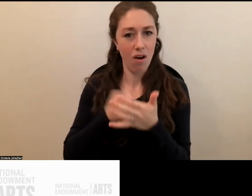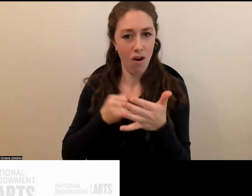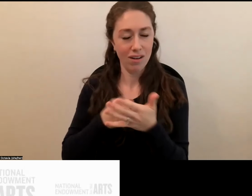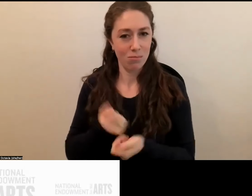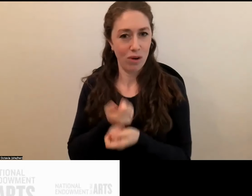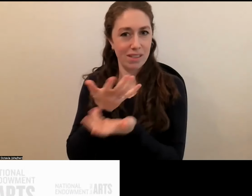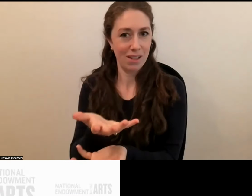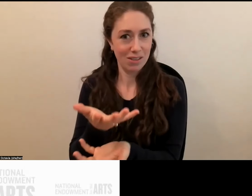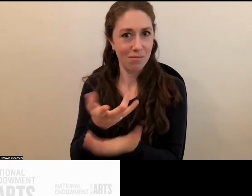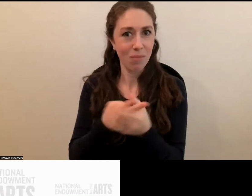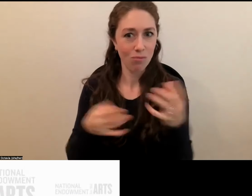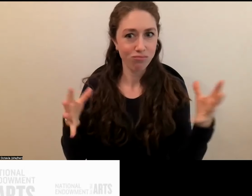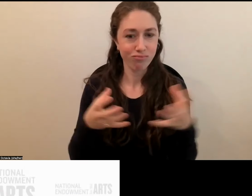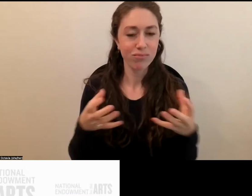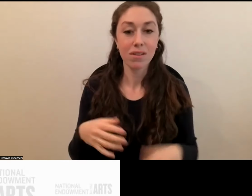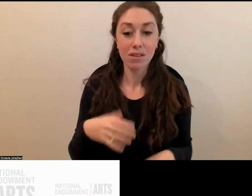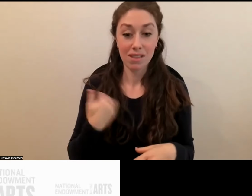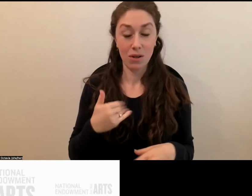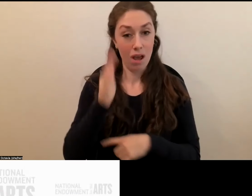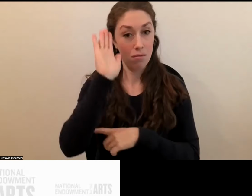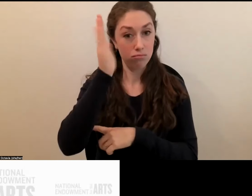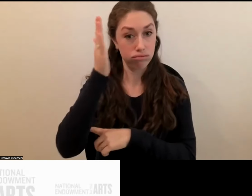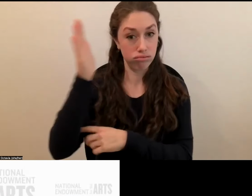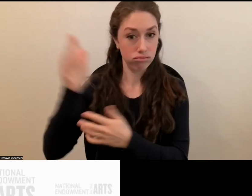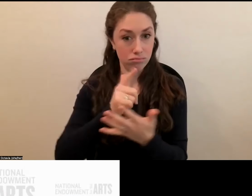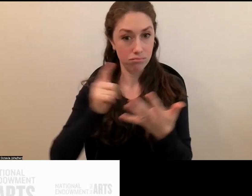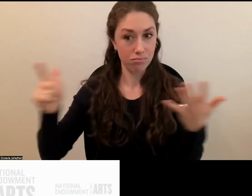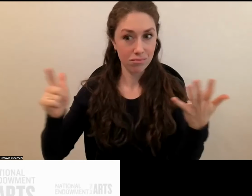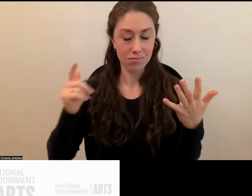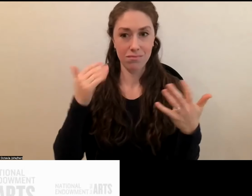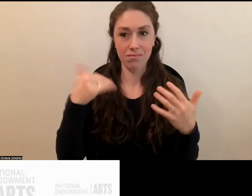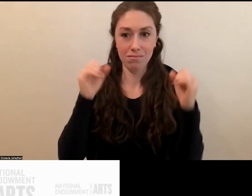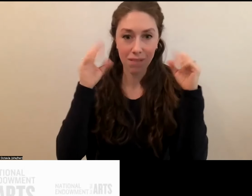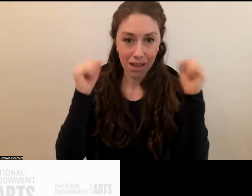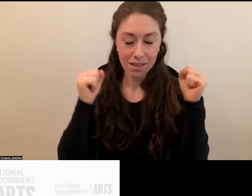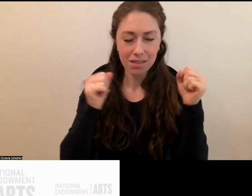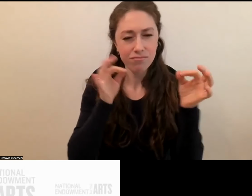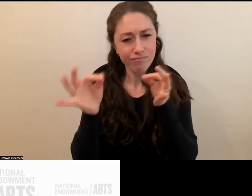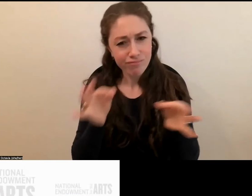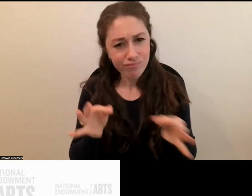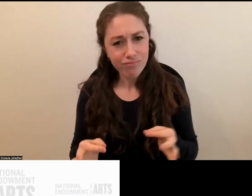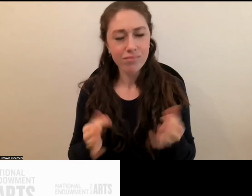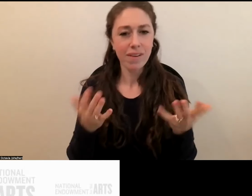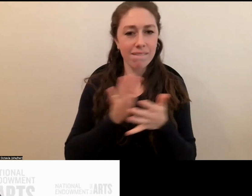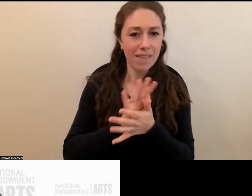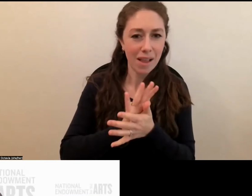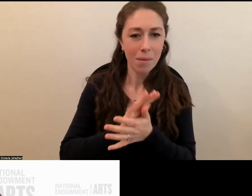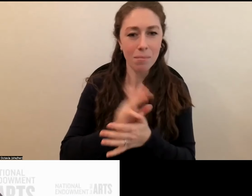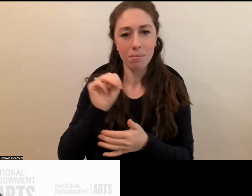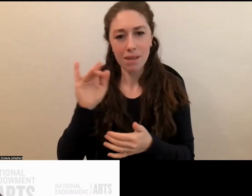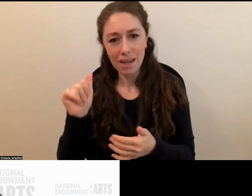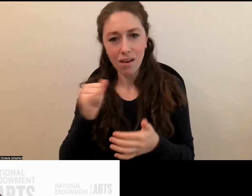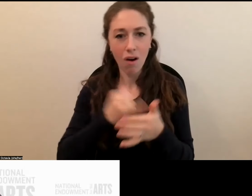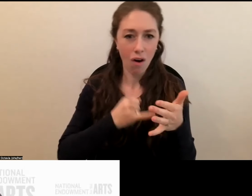our amazing lineup of presenters will explore the ways that film and media artists and organizations